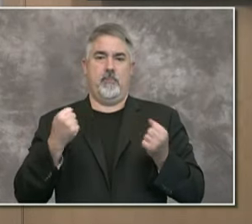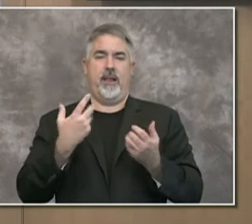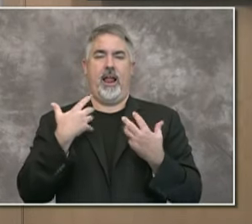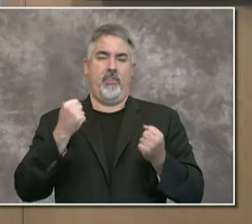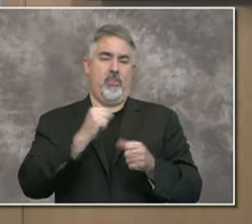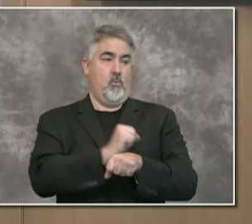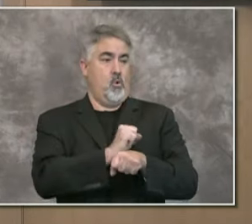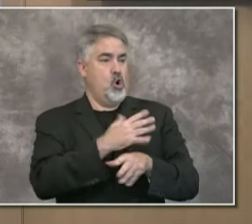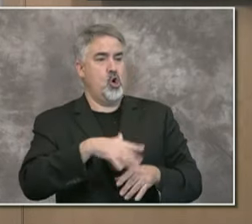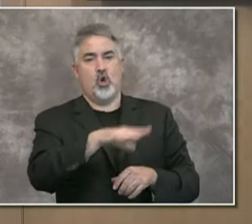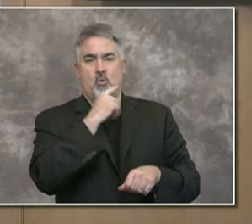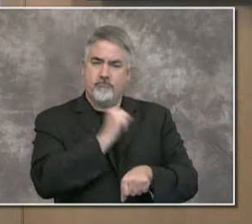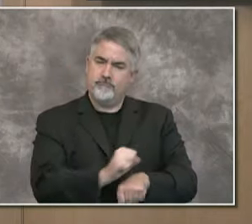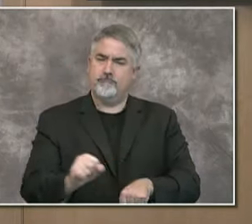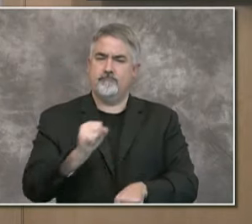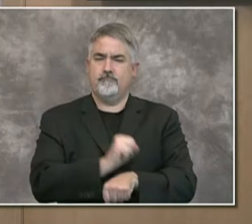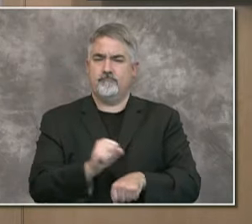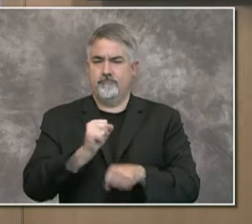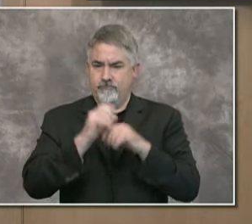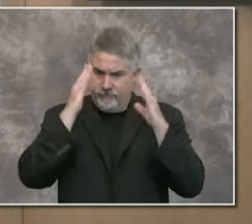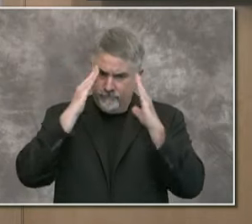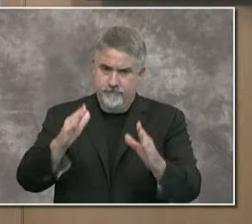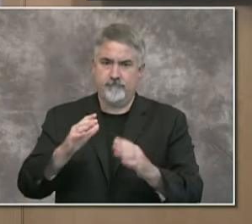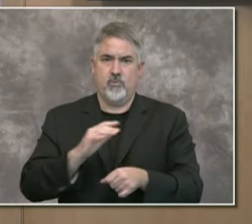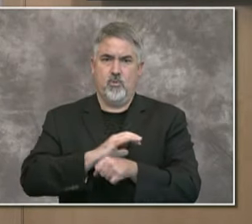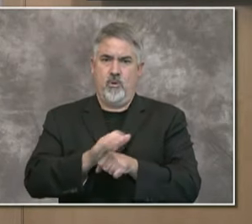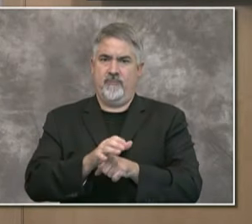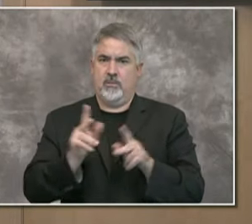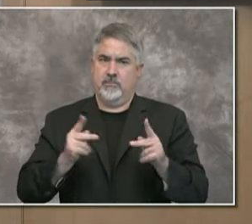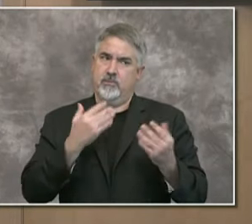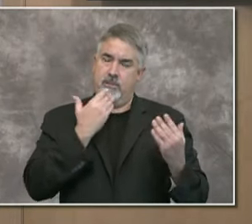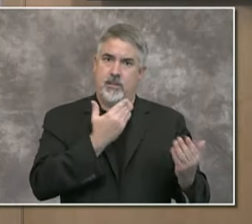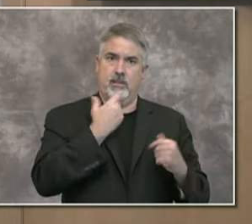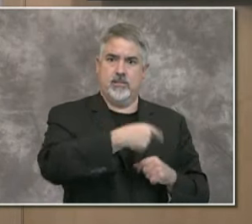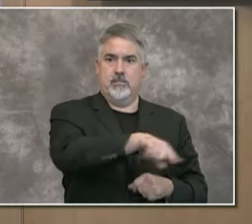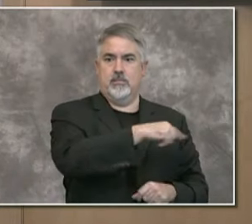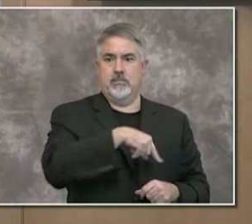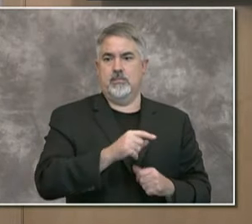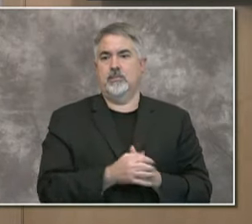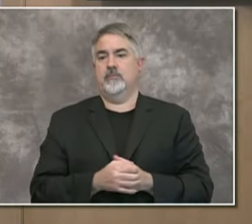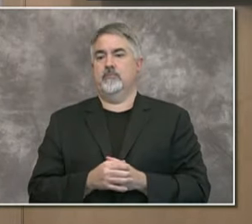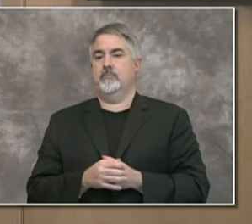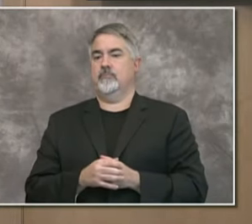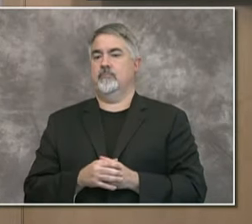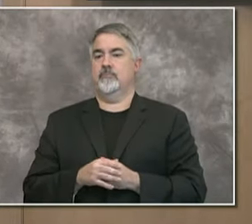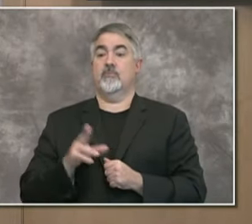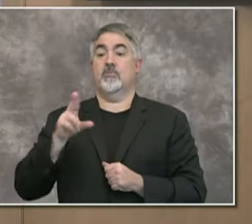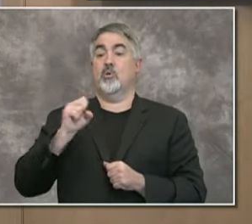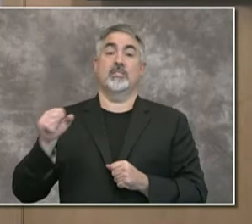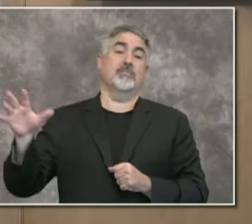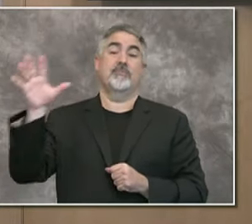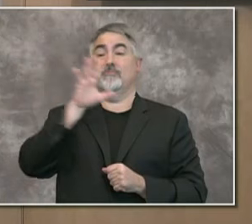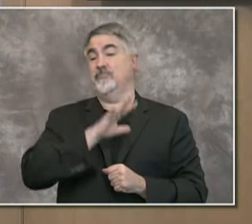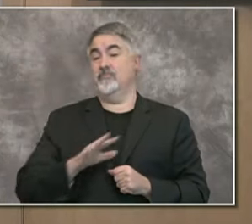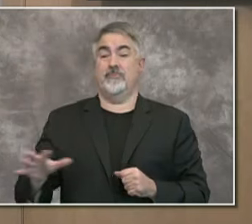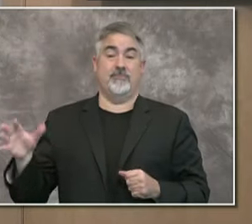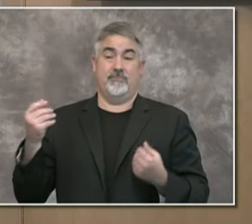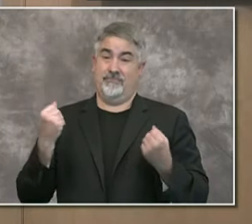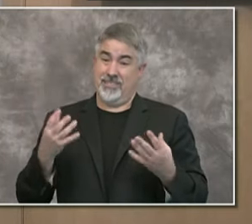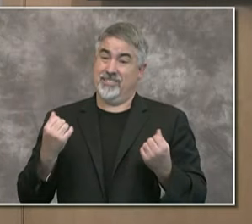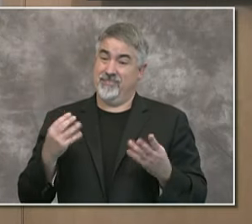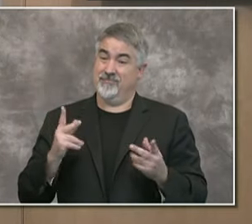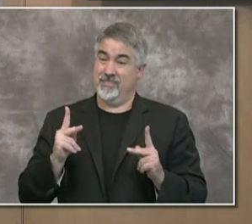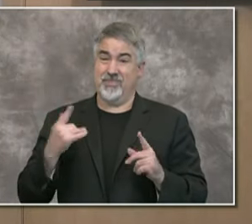front lines of this pandemic fight. In San Diego and neighborhoods throughout America, residents have been going out on